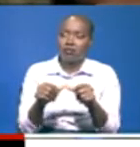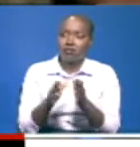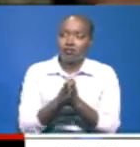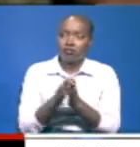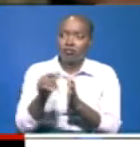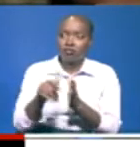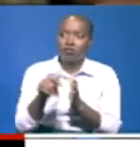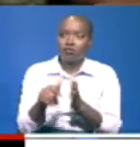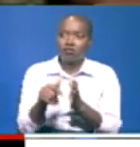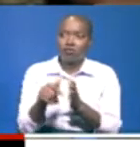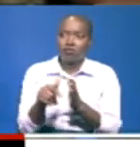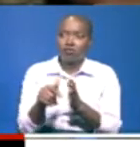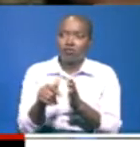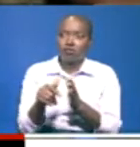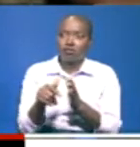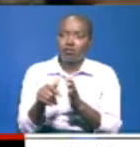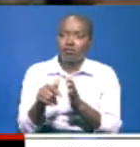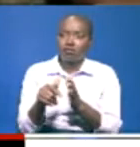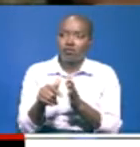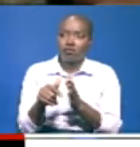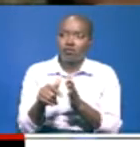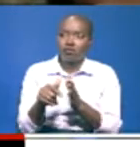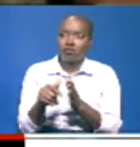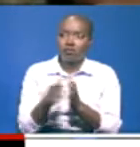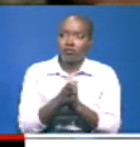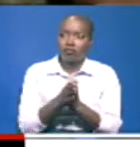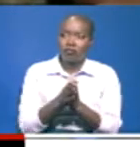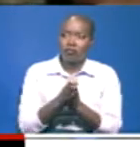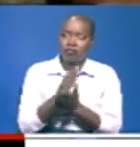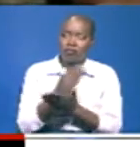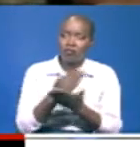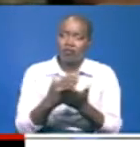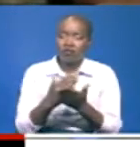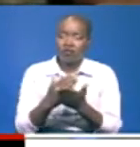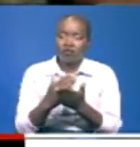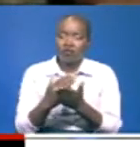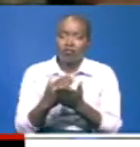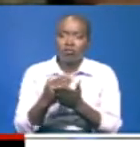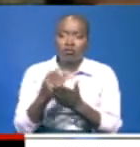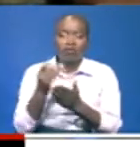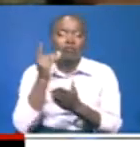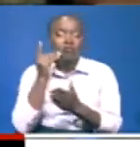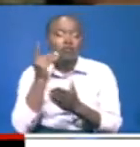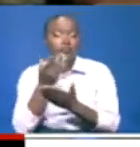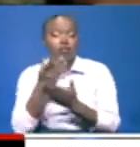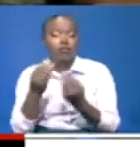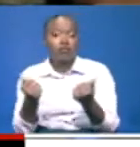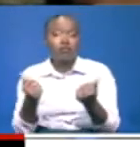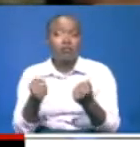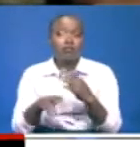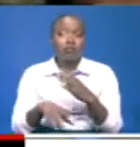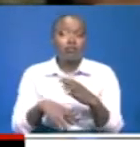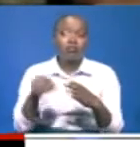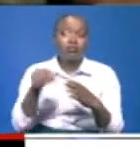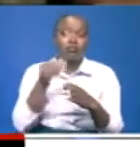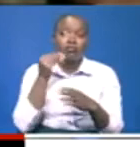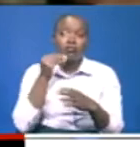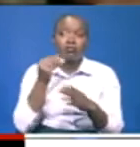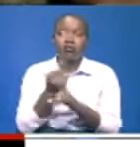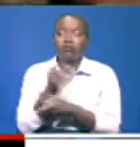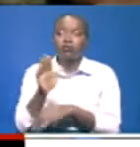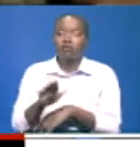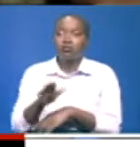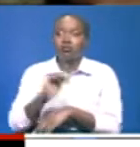really a hotbed of budding solutions waiting to find a home within different settings in Kenya